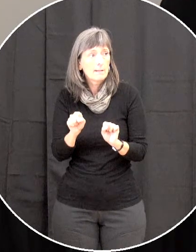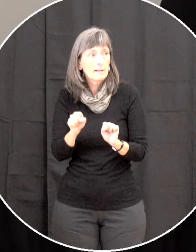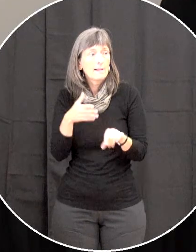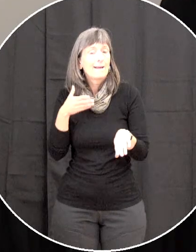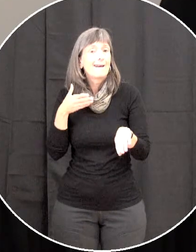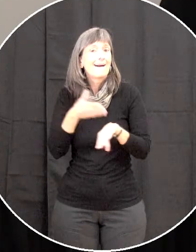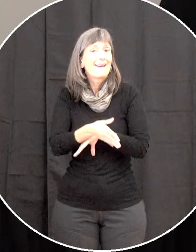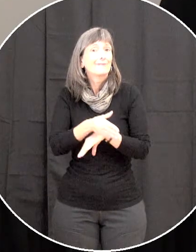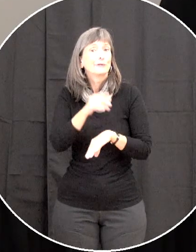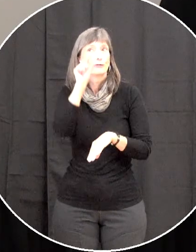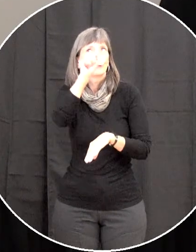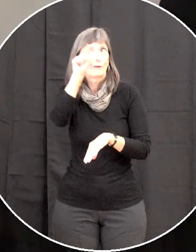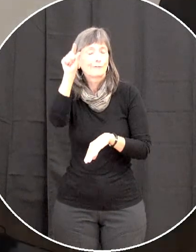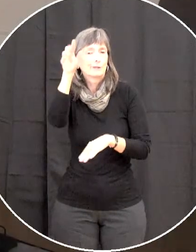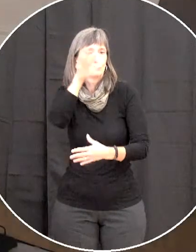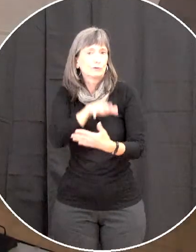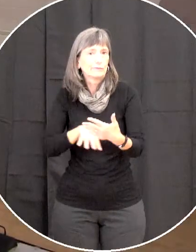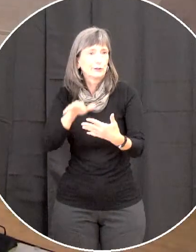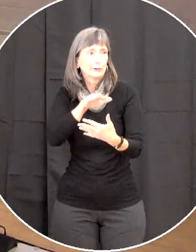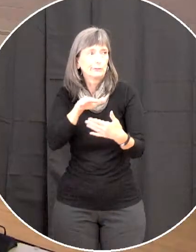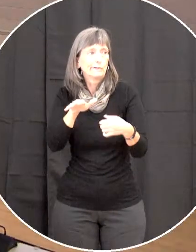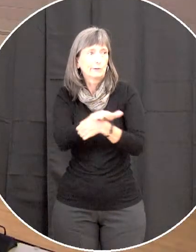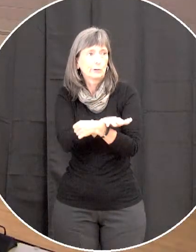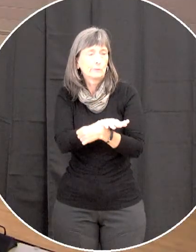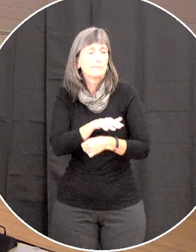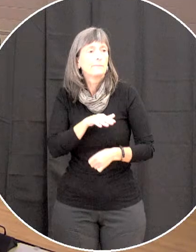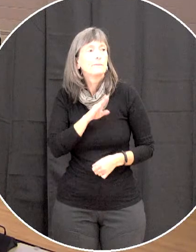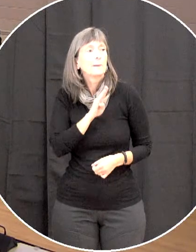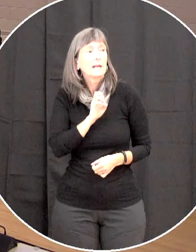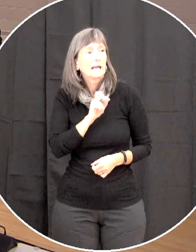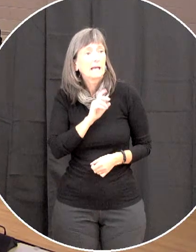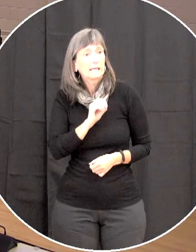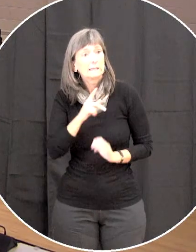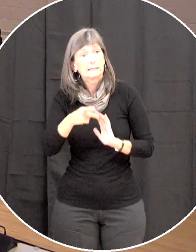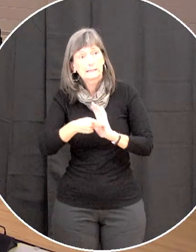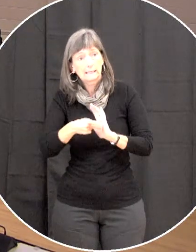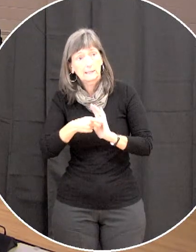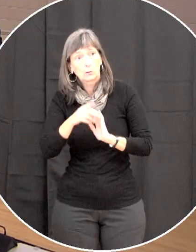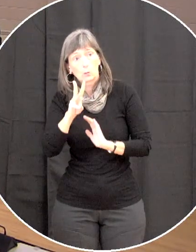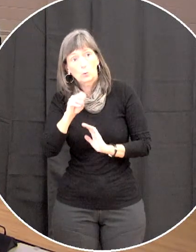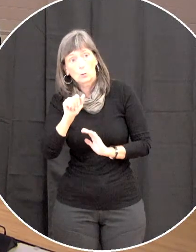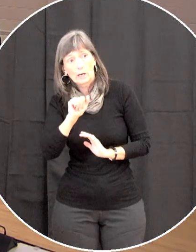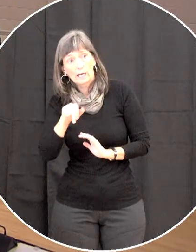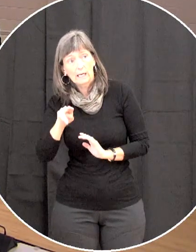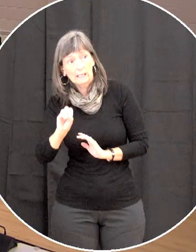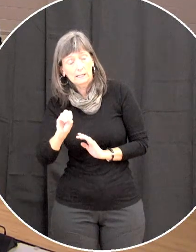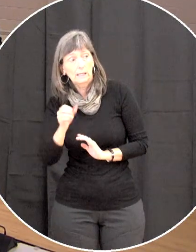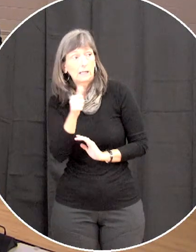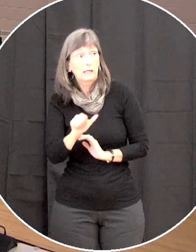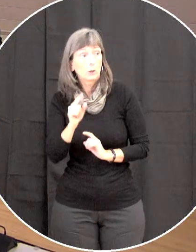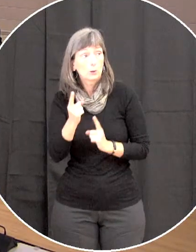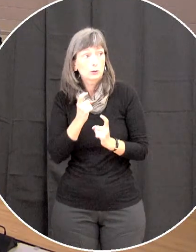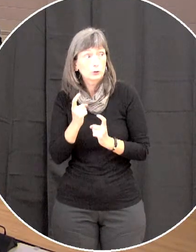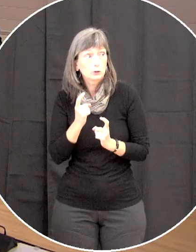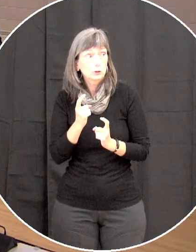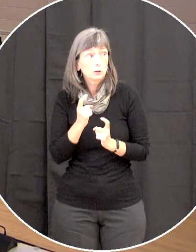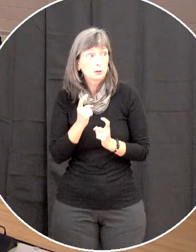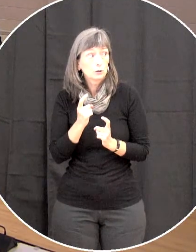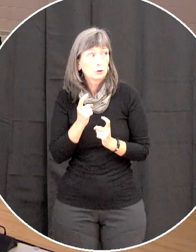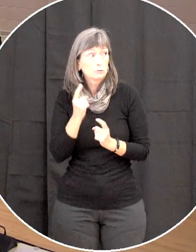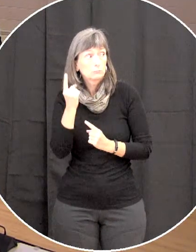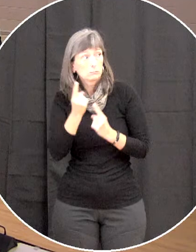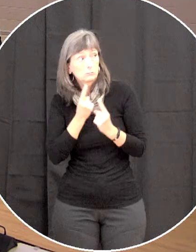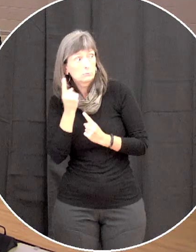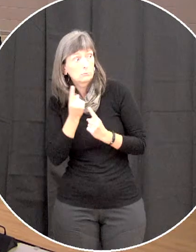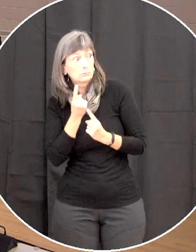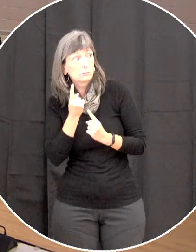review. Thank you, Trustee Blake. Seconded by Wayne. Any questions, considerations?